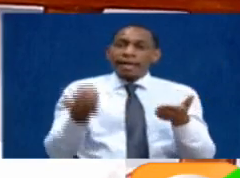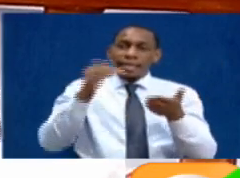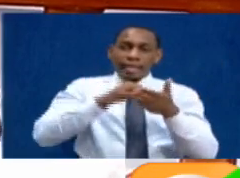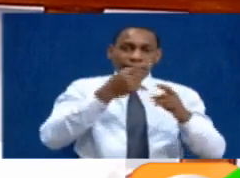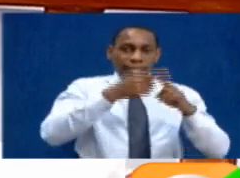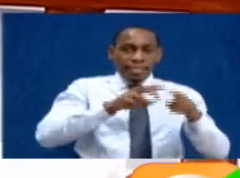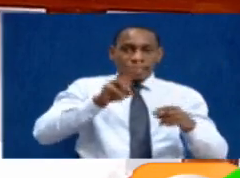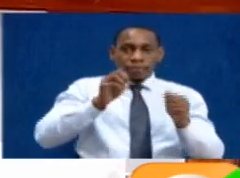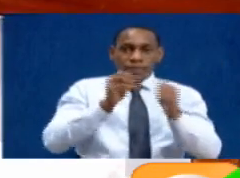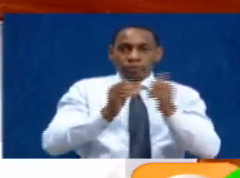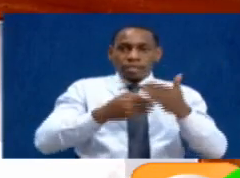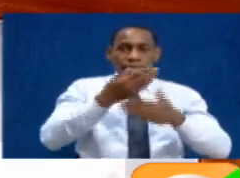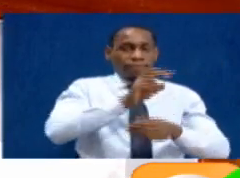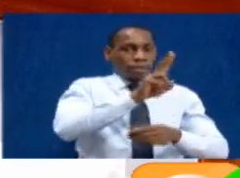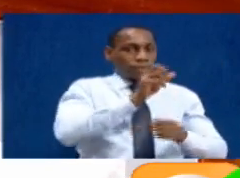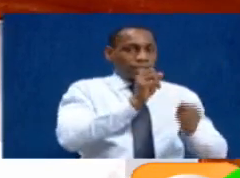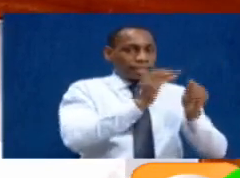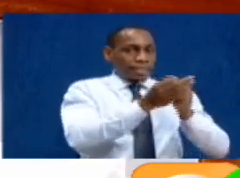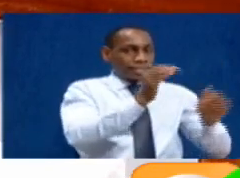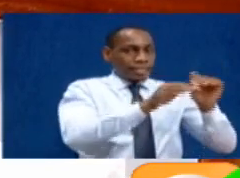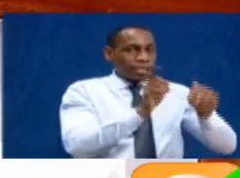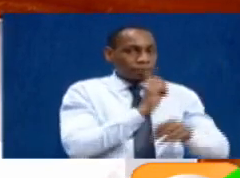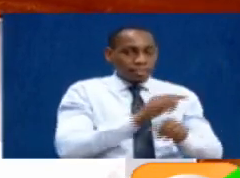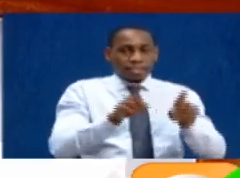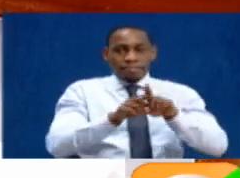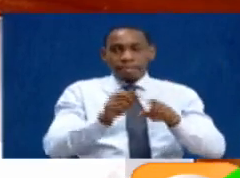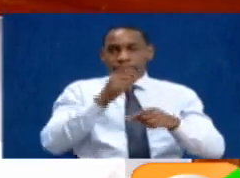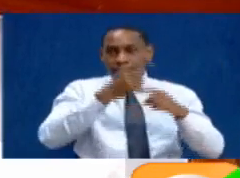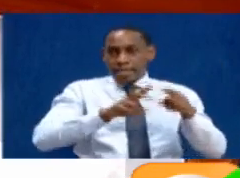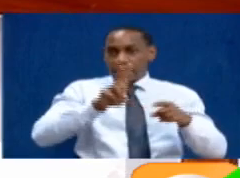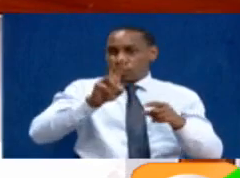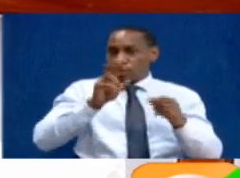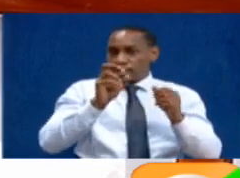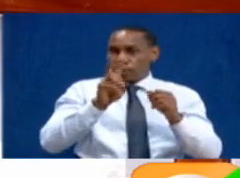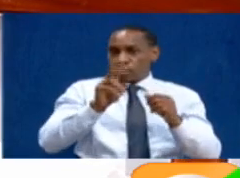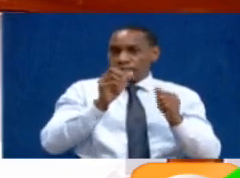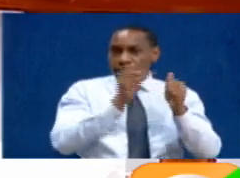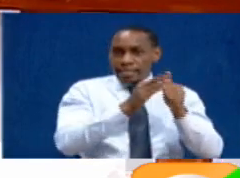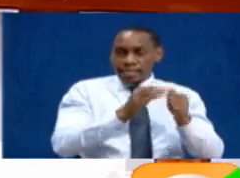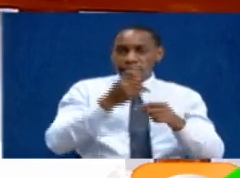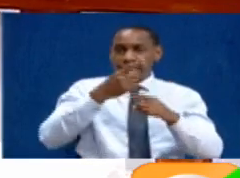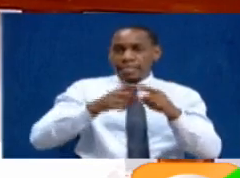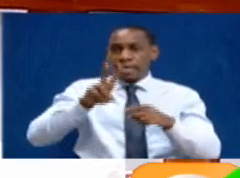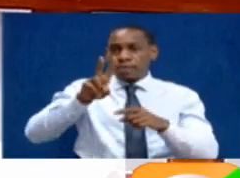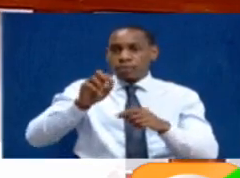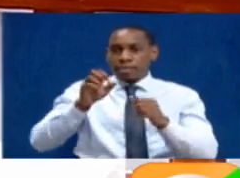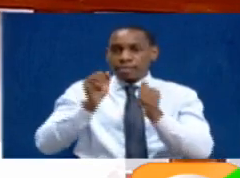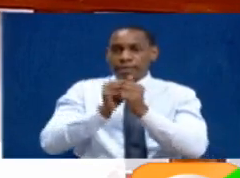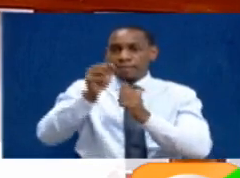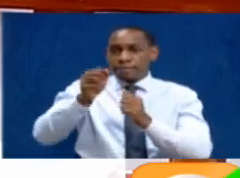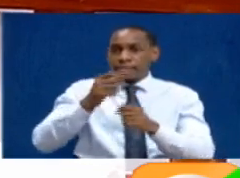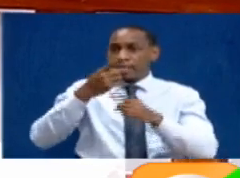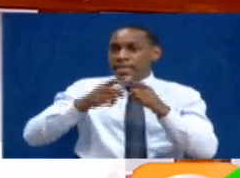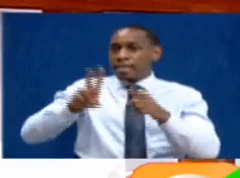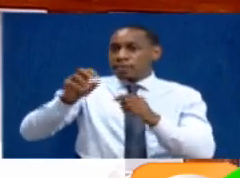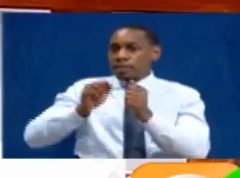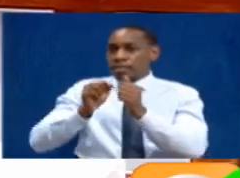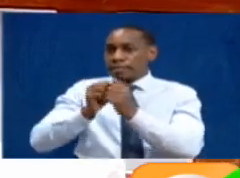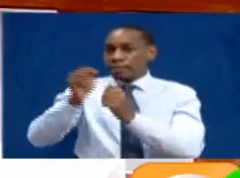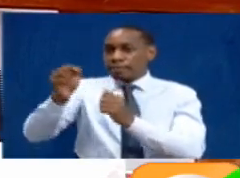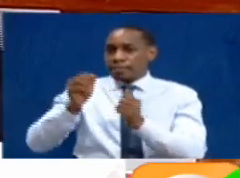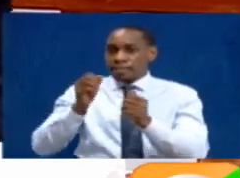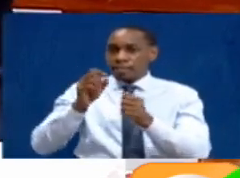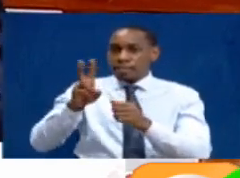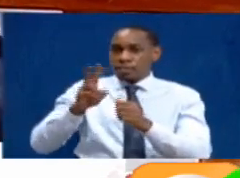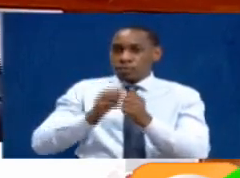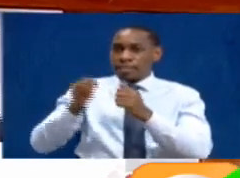2014, immediately after 2013 elections. I have said it 2013, 2015, 2016,